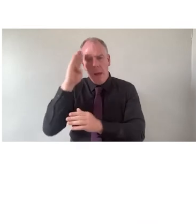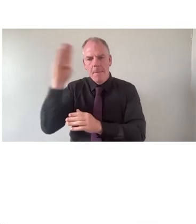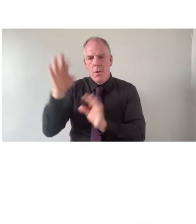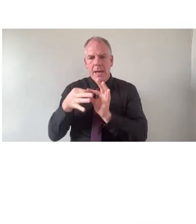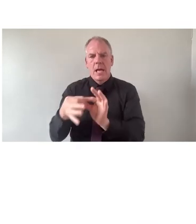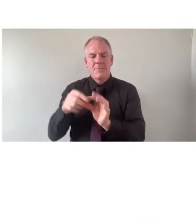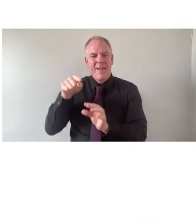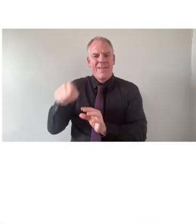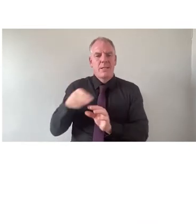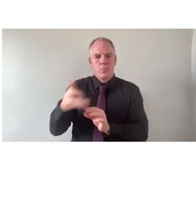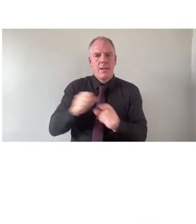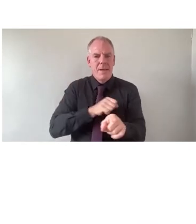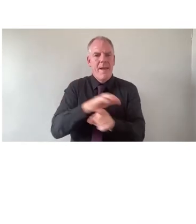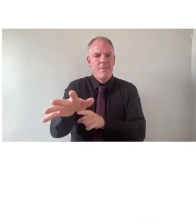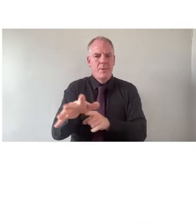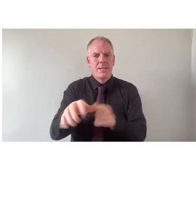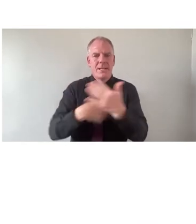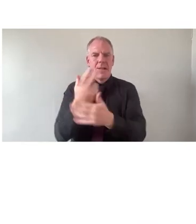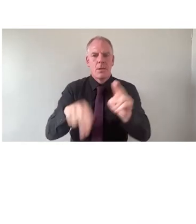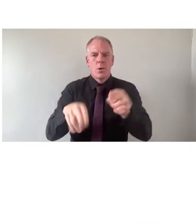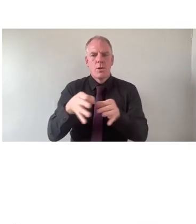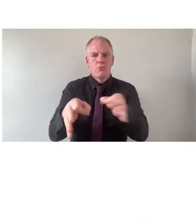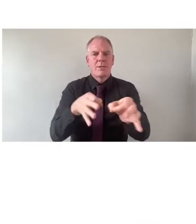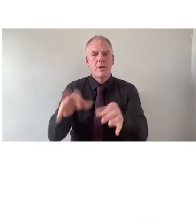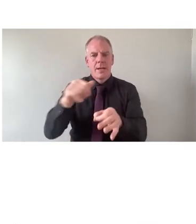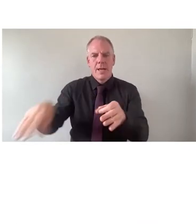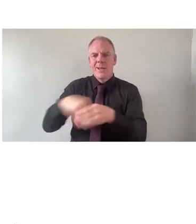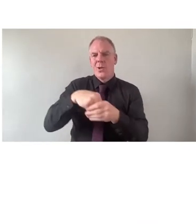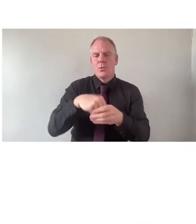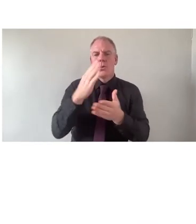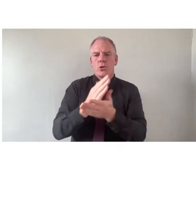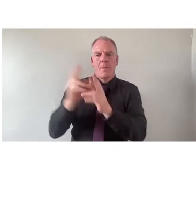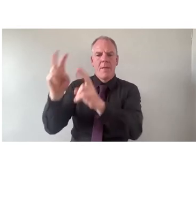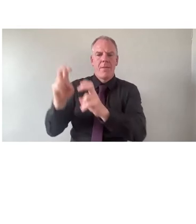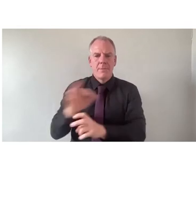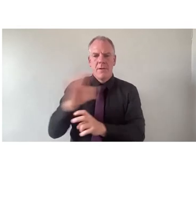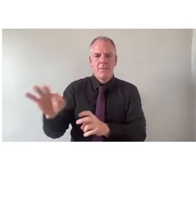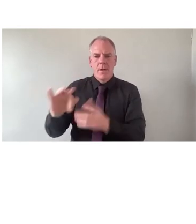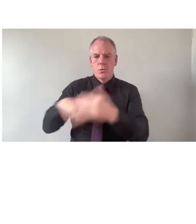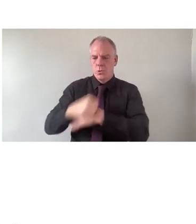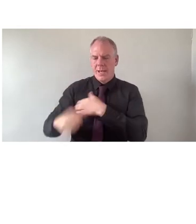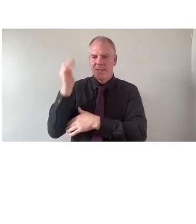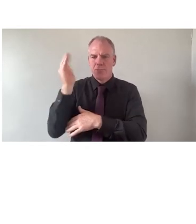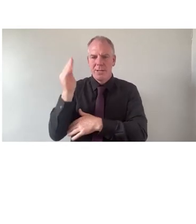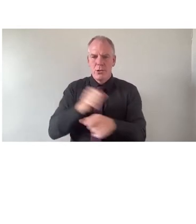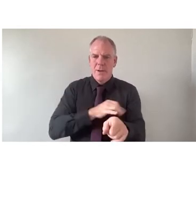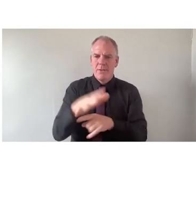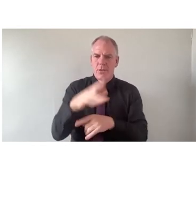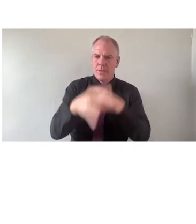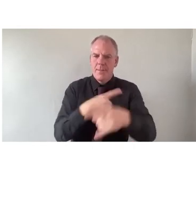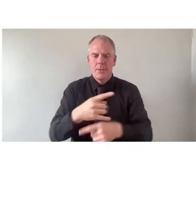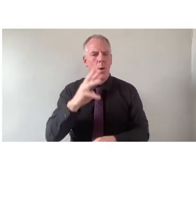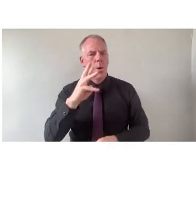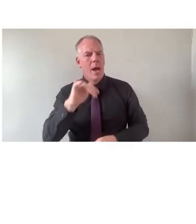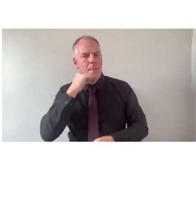lead role in developing that strategy. And I think that can pick up on some of these kind of important themes here and help to drive those forward. Because again, the issue here